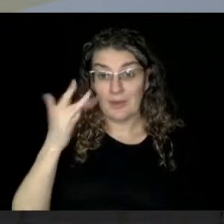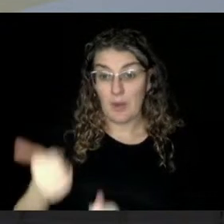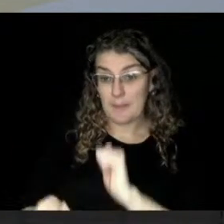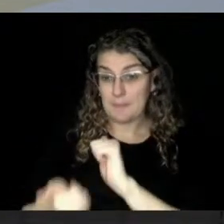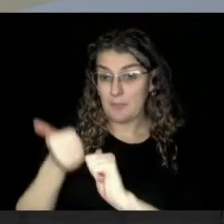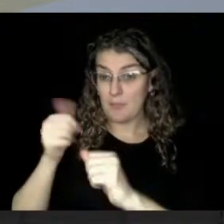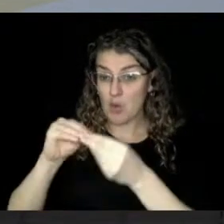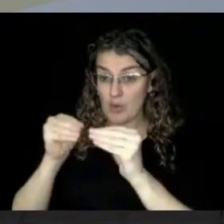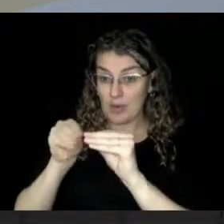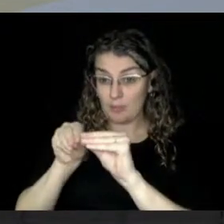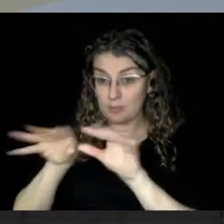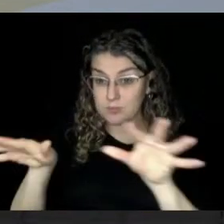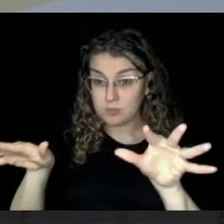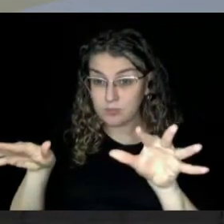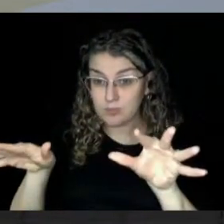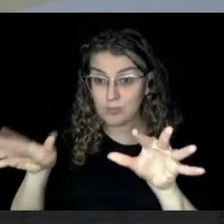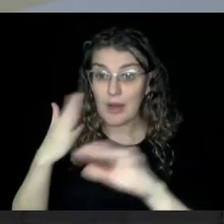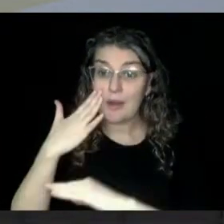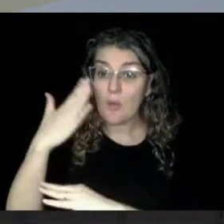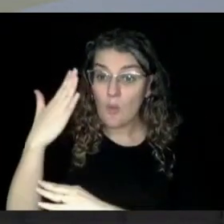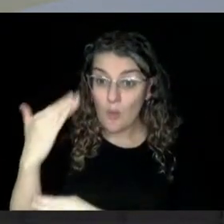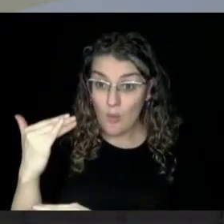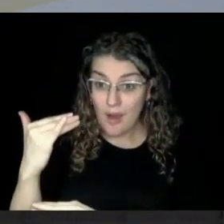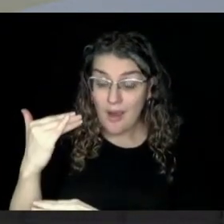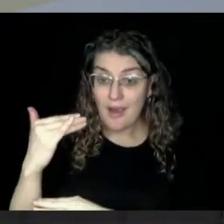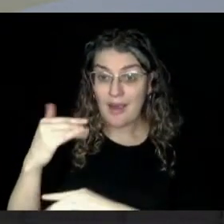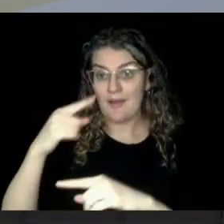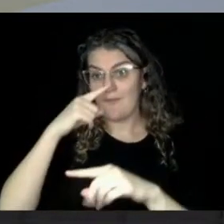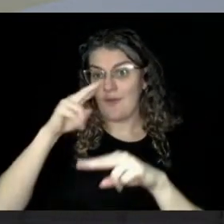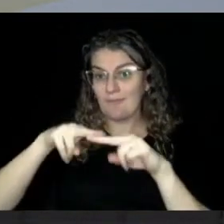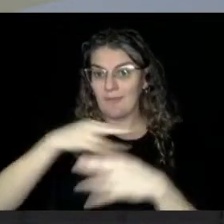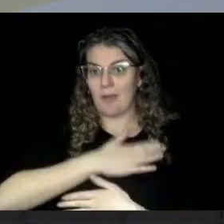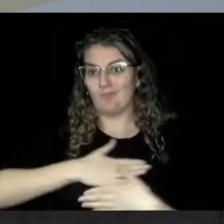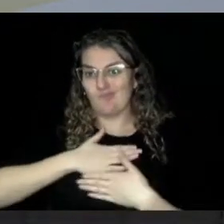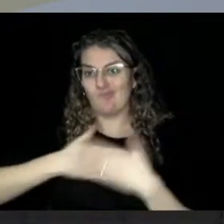I think, was related to recreational